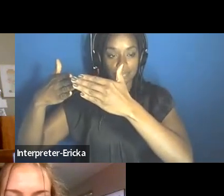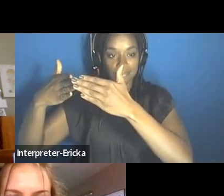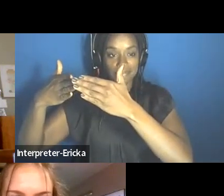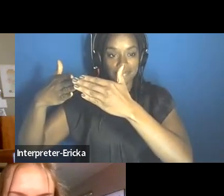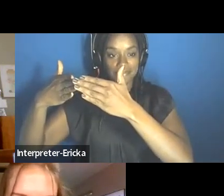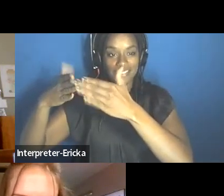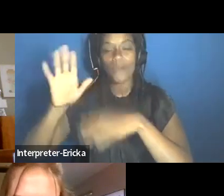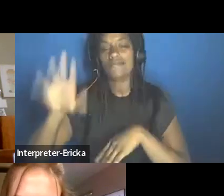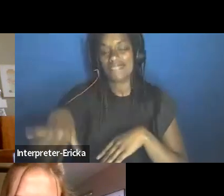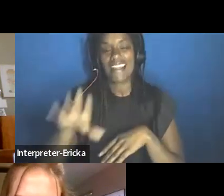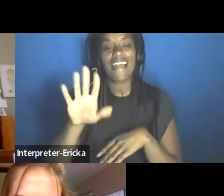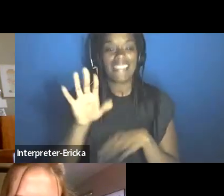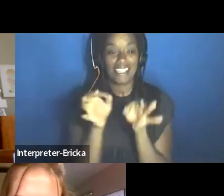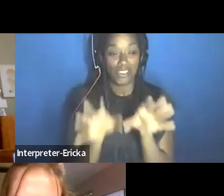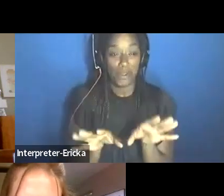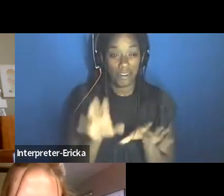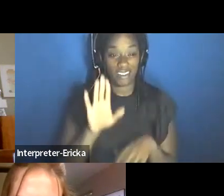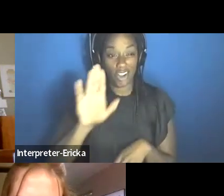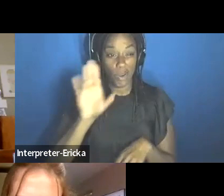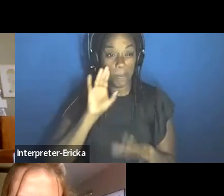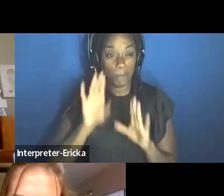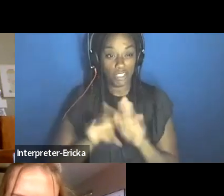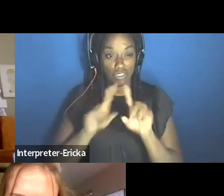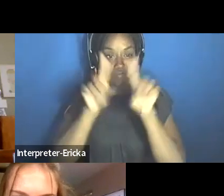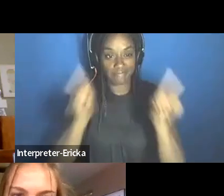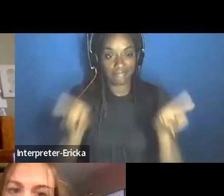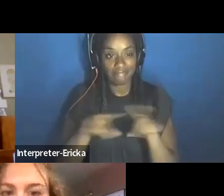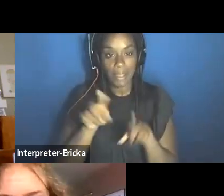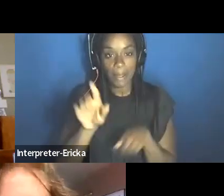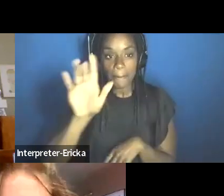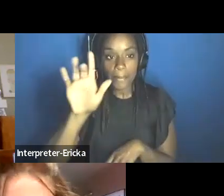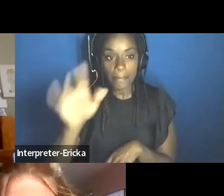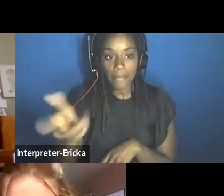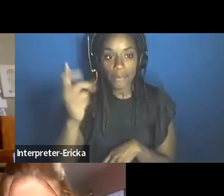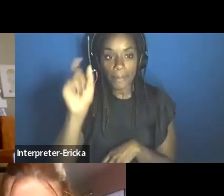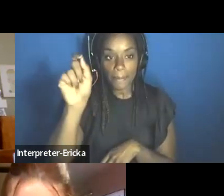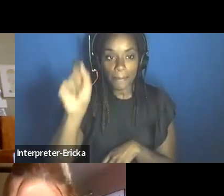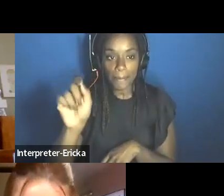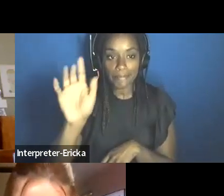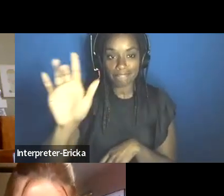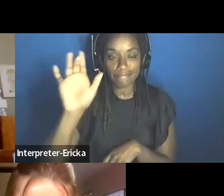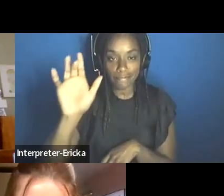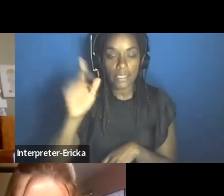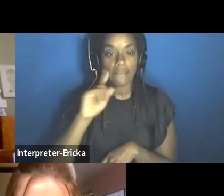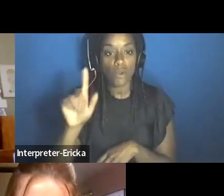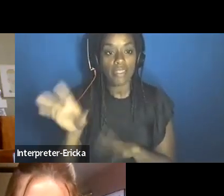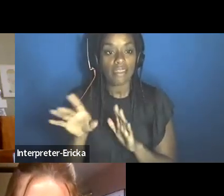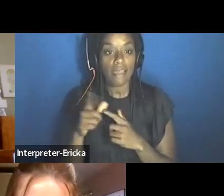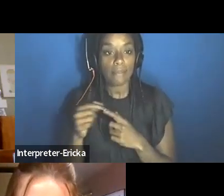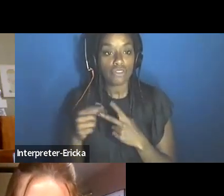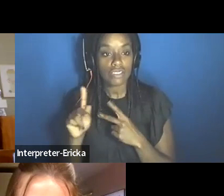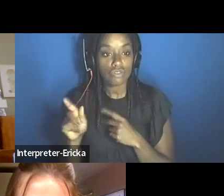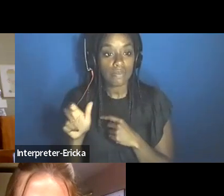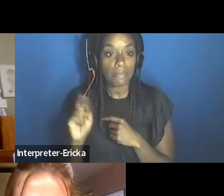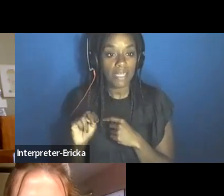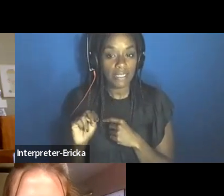interpreter square and select that will give you the option to pin. You can make them larger by pinning and